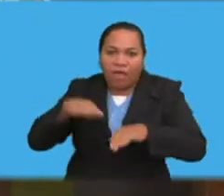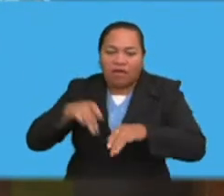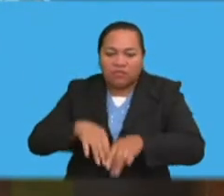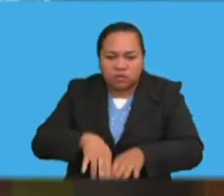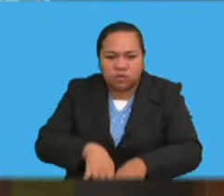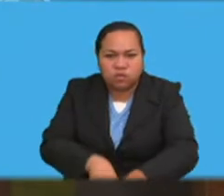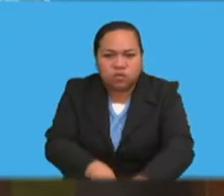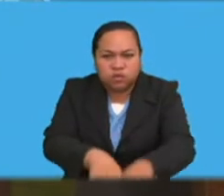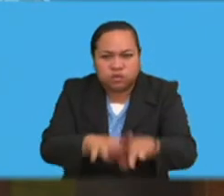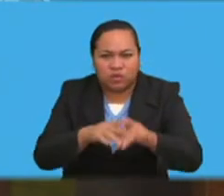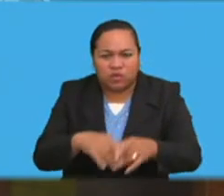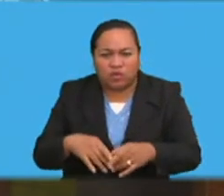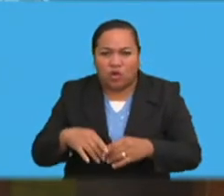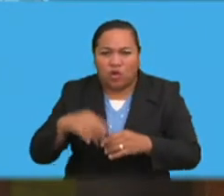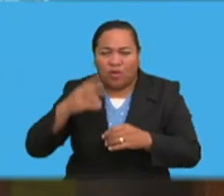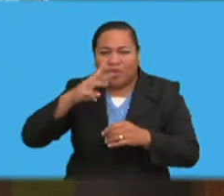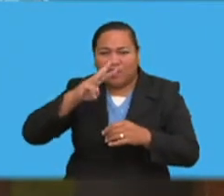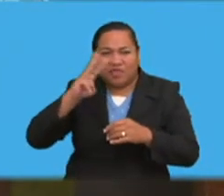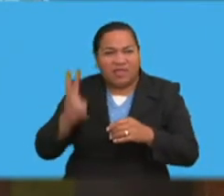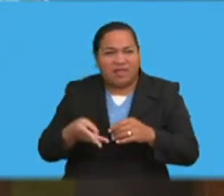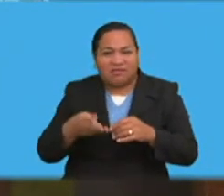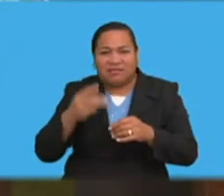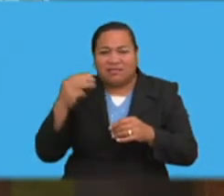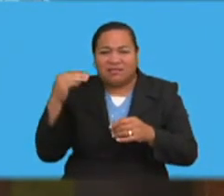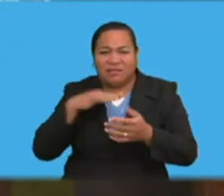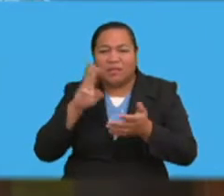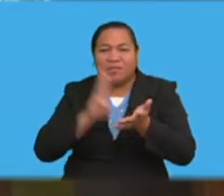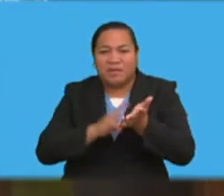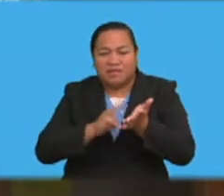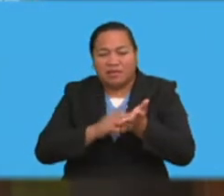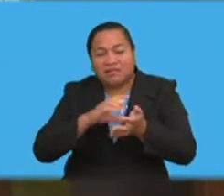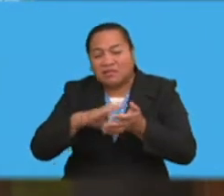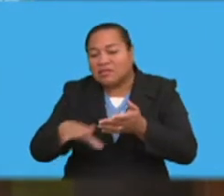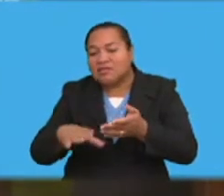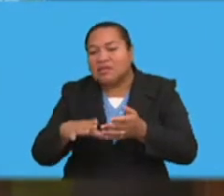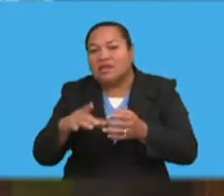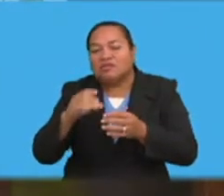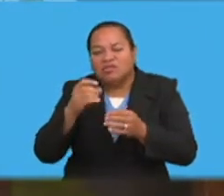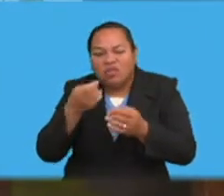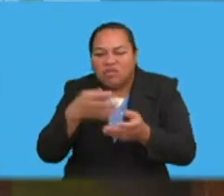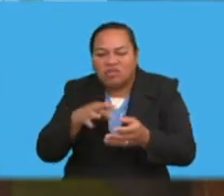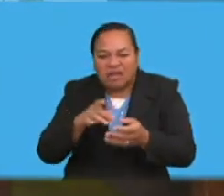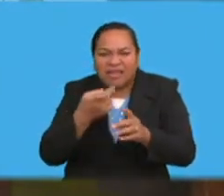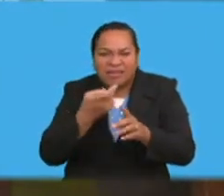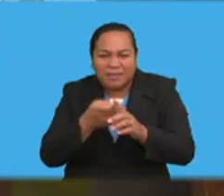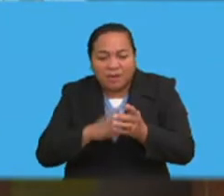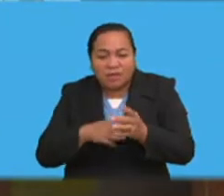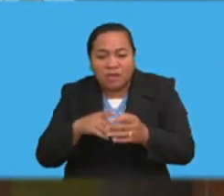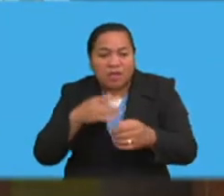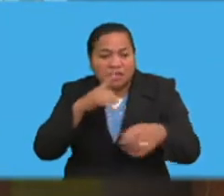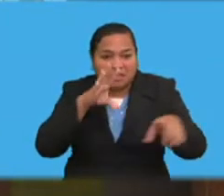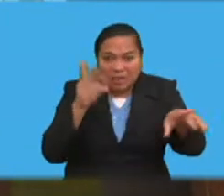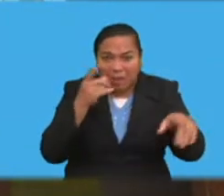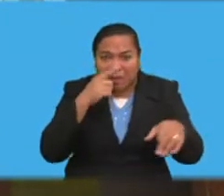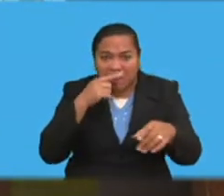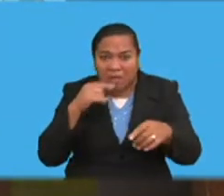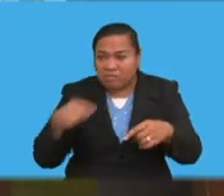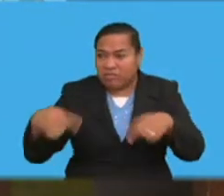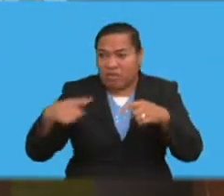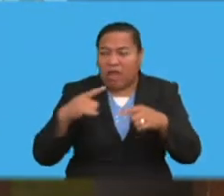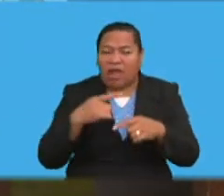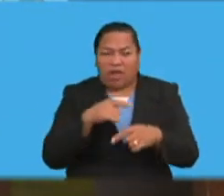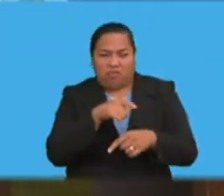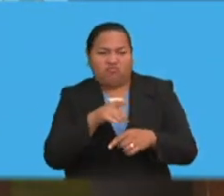was 370,000 cubic meters of sediments, Madam Speaker. So those who are arguing that, we're doing nothing, Madam